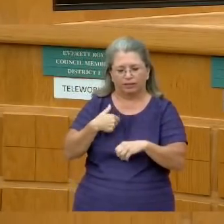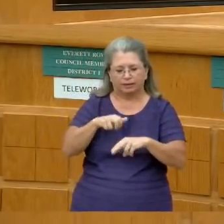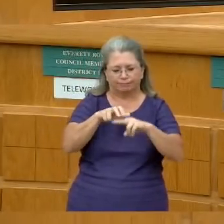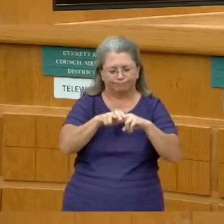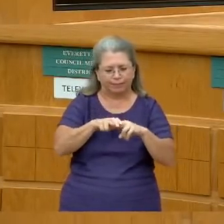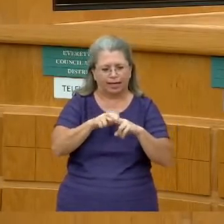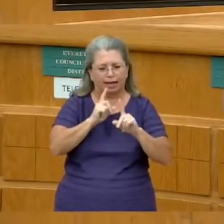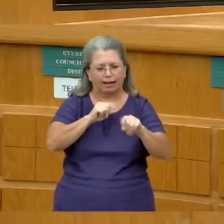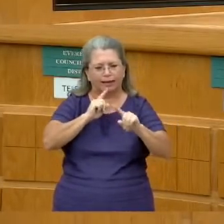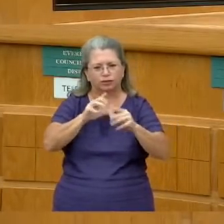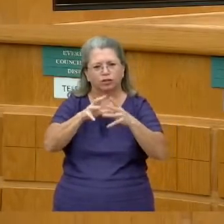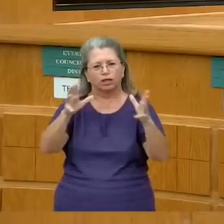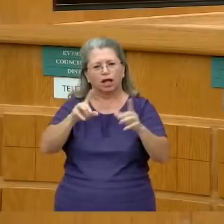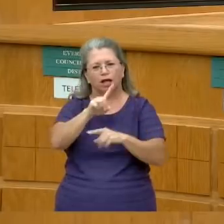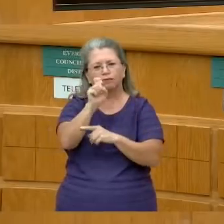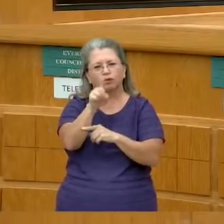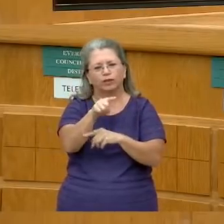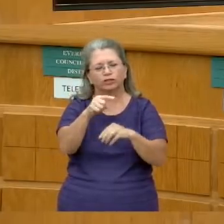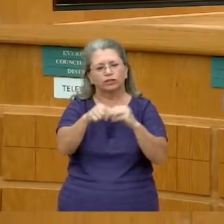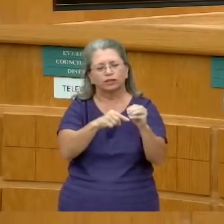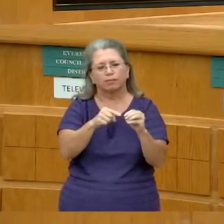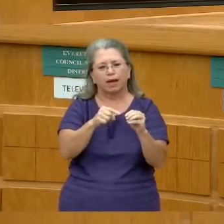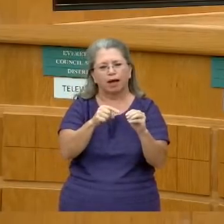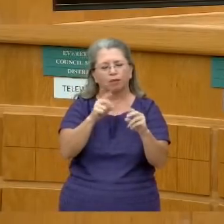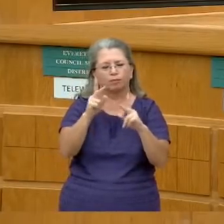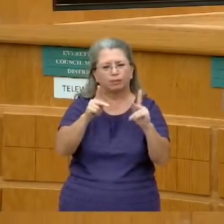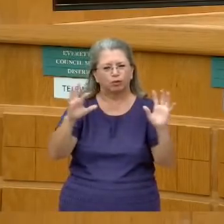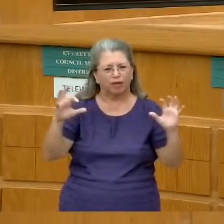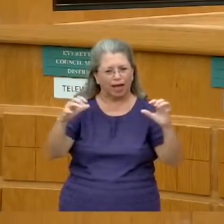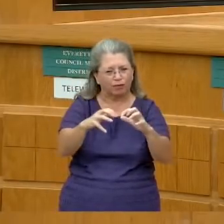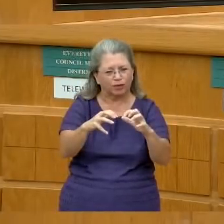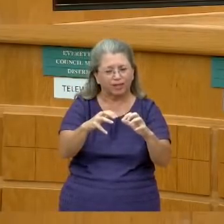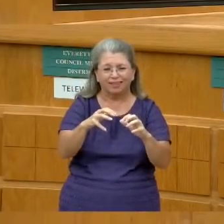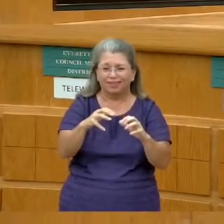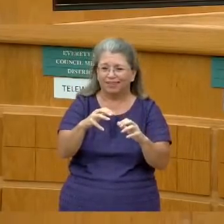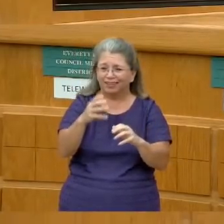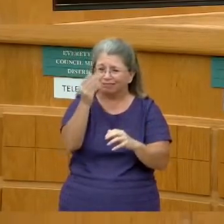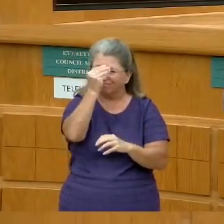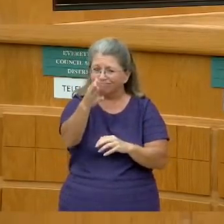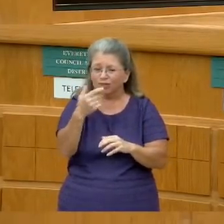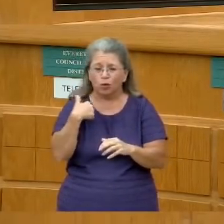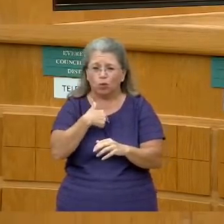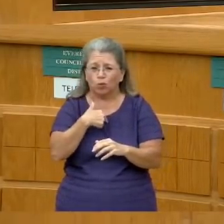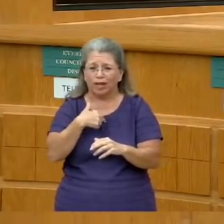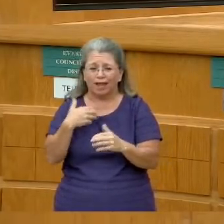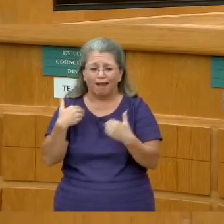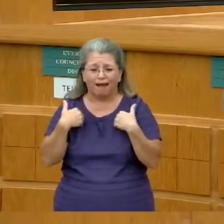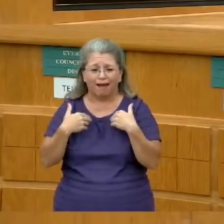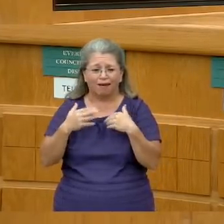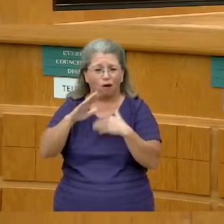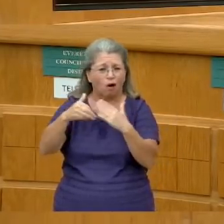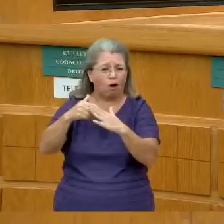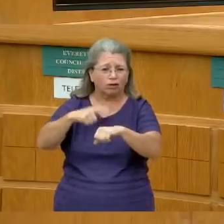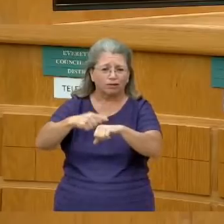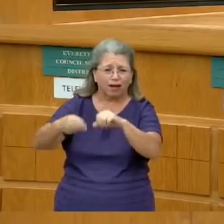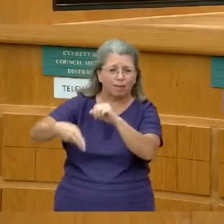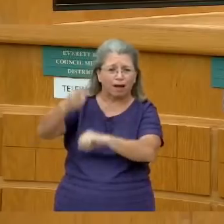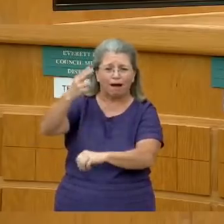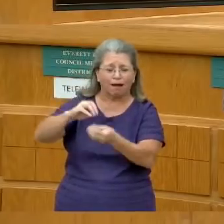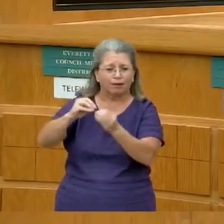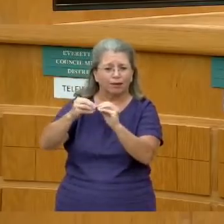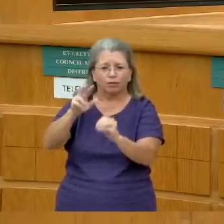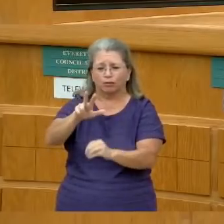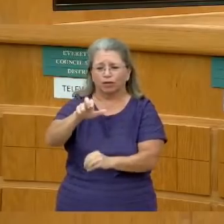I want you to know that when we hit an all-time high of 388 cases and 8 deaths, you're